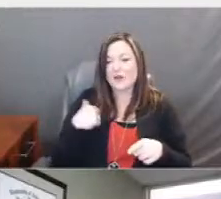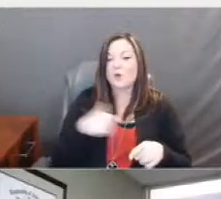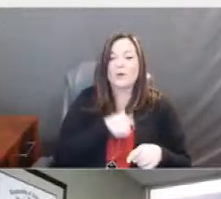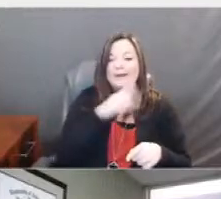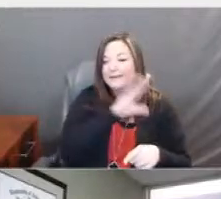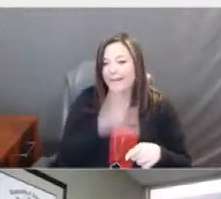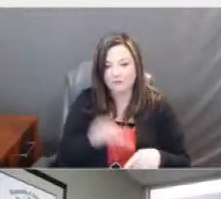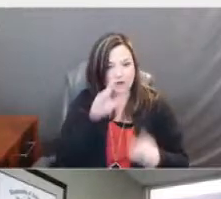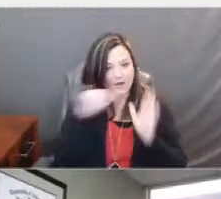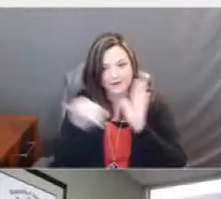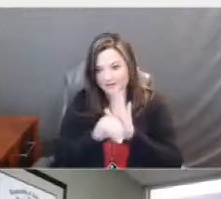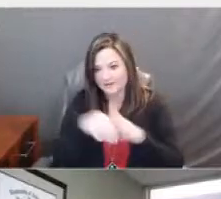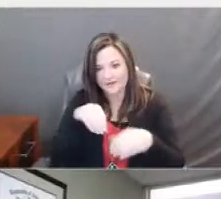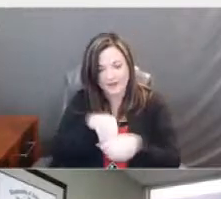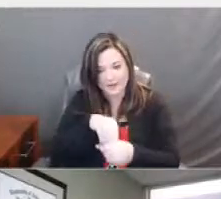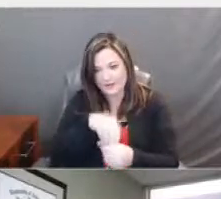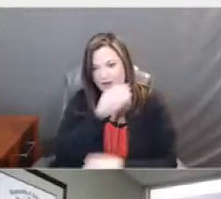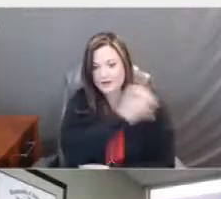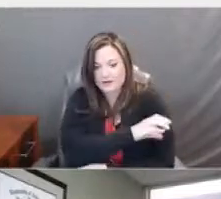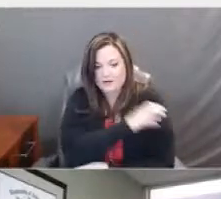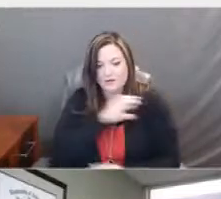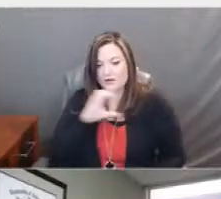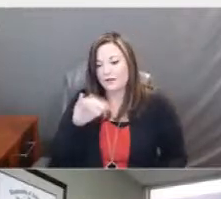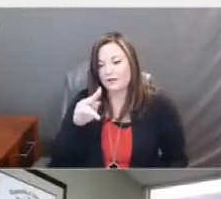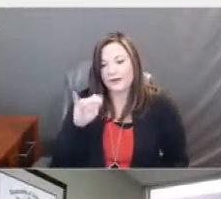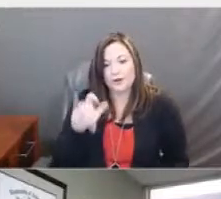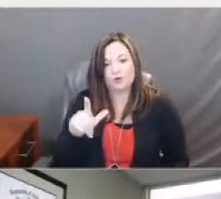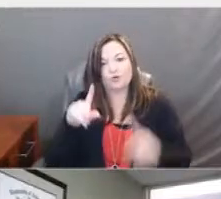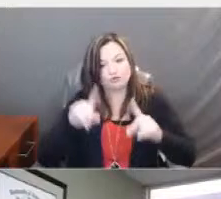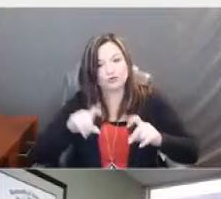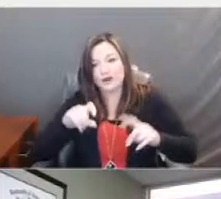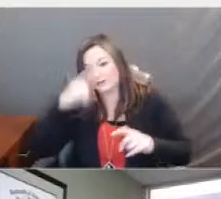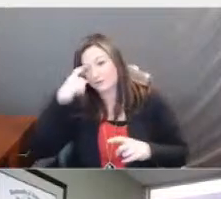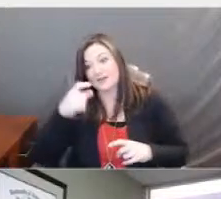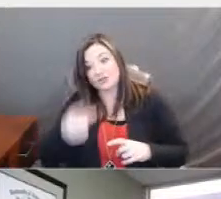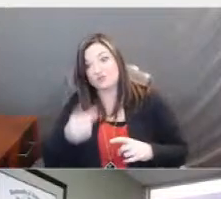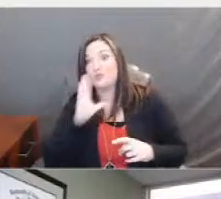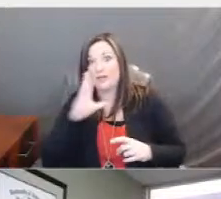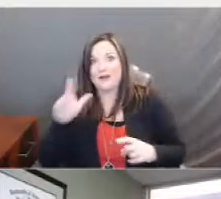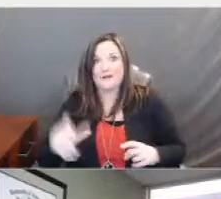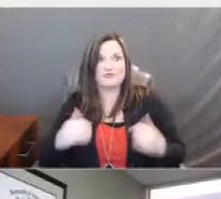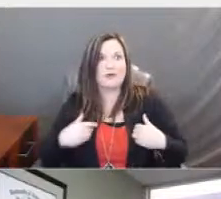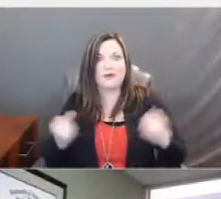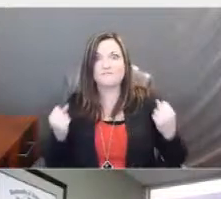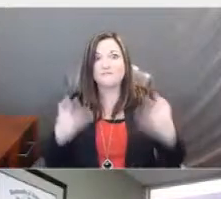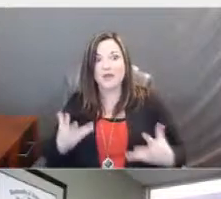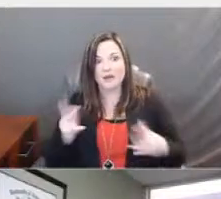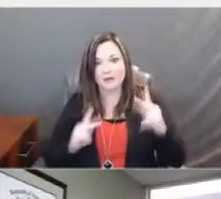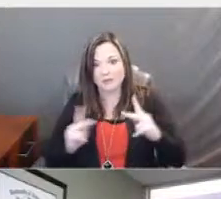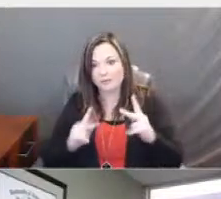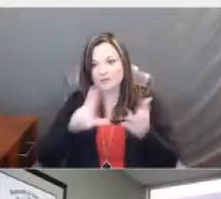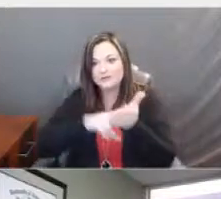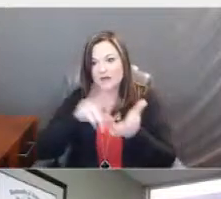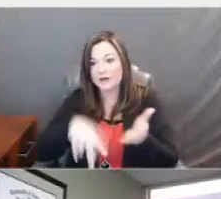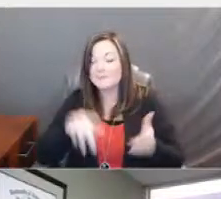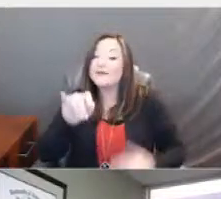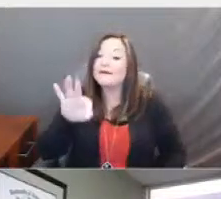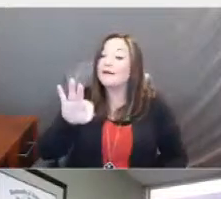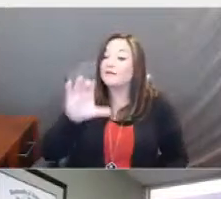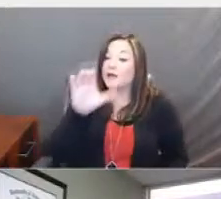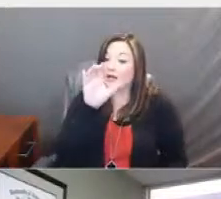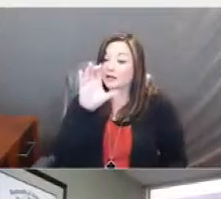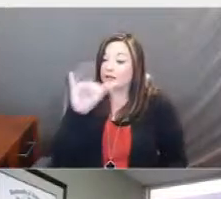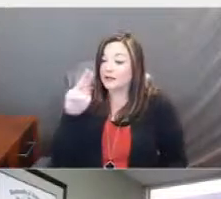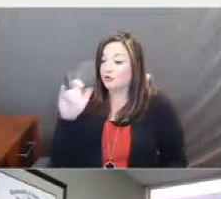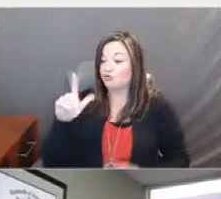trials because you would need to have many times more people enrolled. So say a clinical trial has 50,000 people